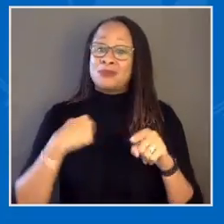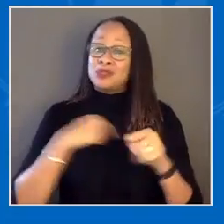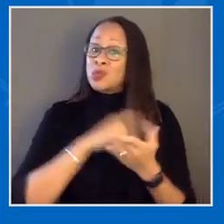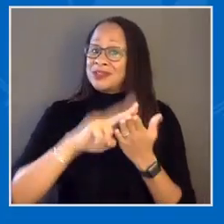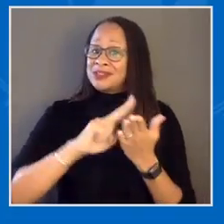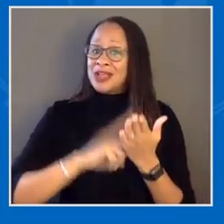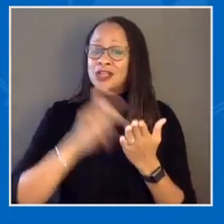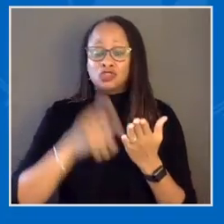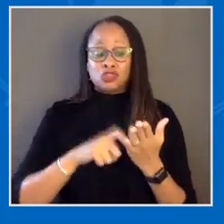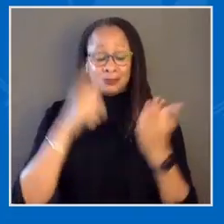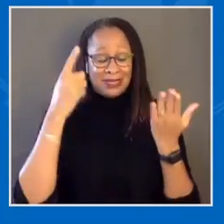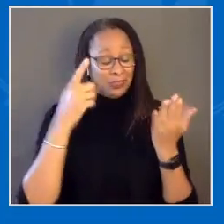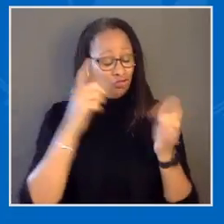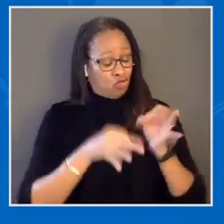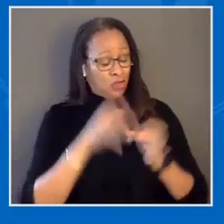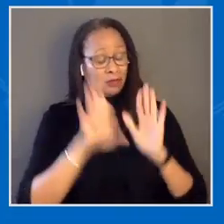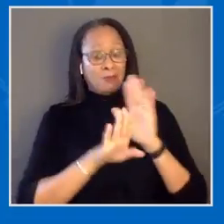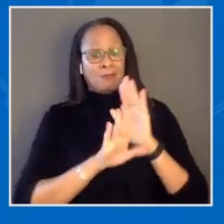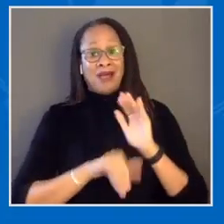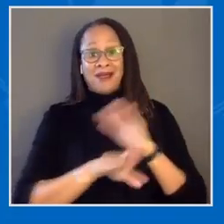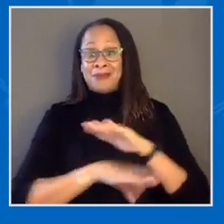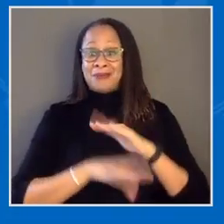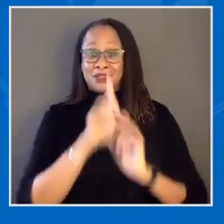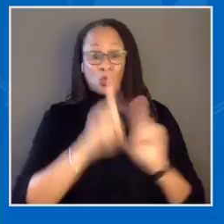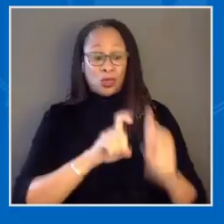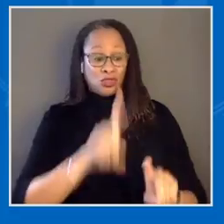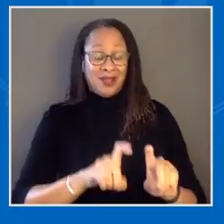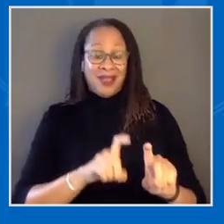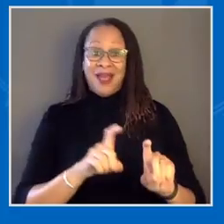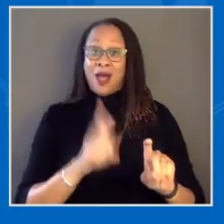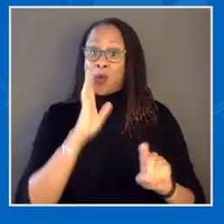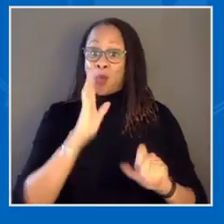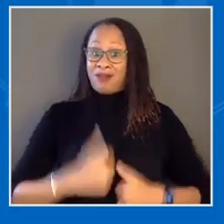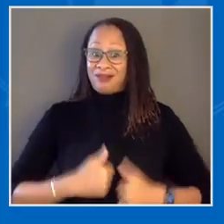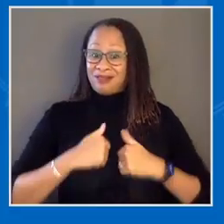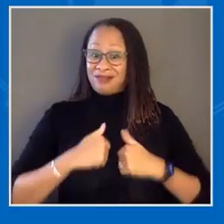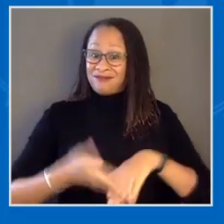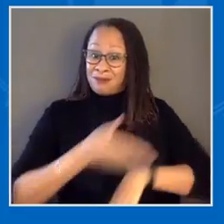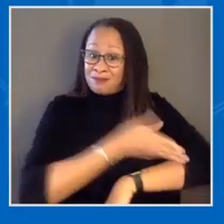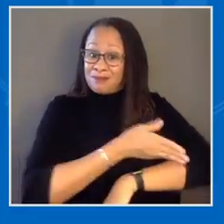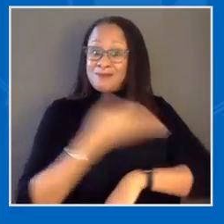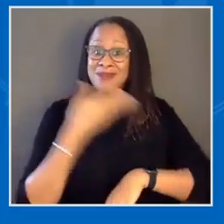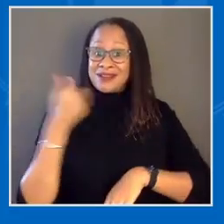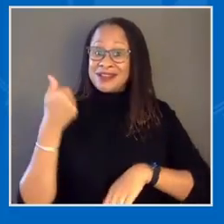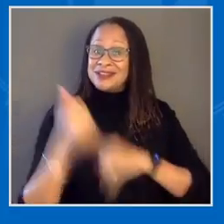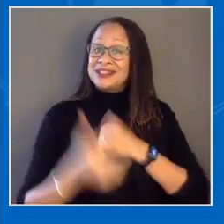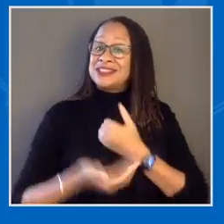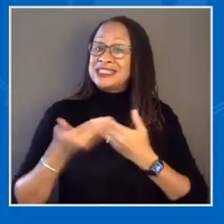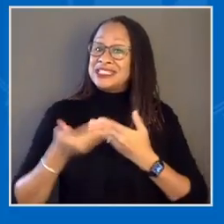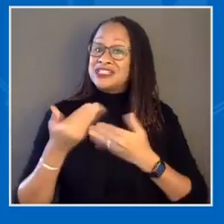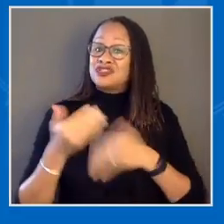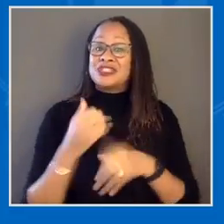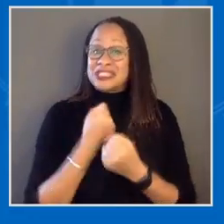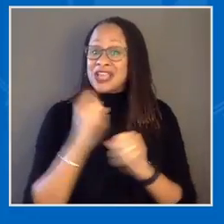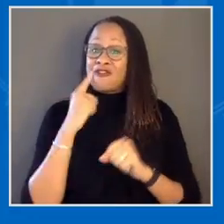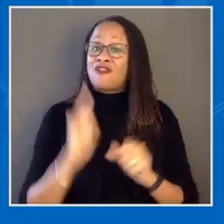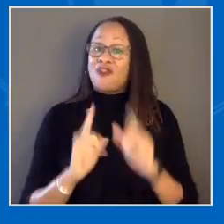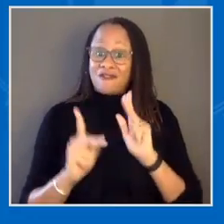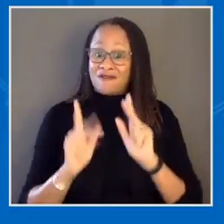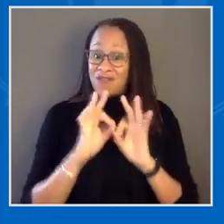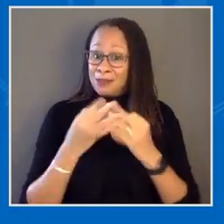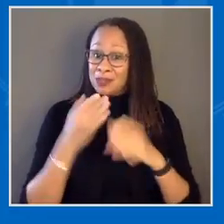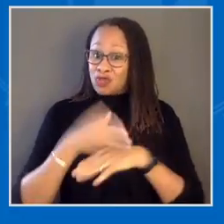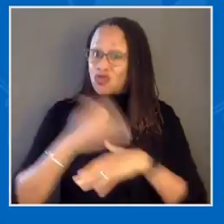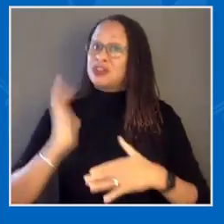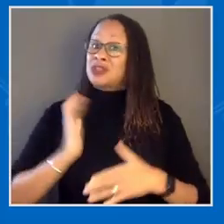by a basic question. Will this make life better, easier, safer for families across this country? Our